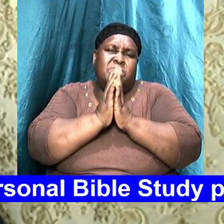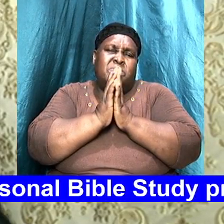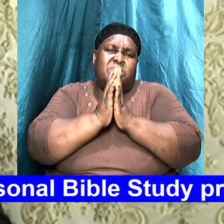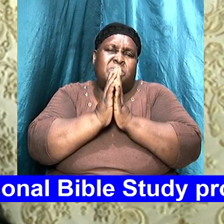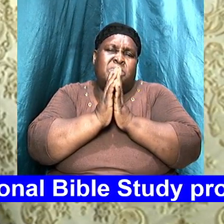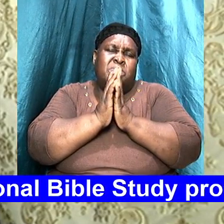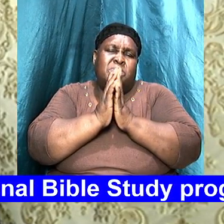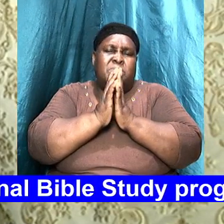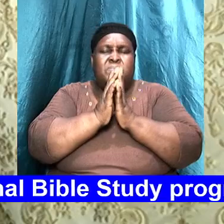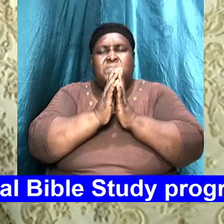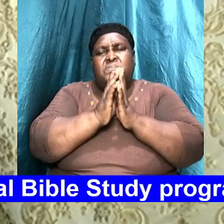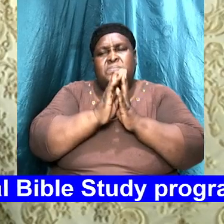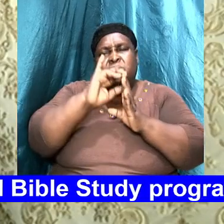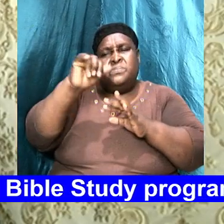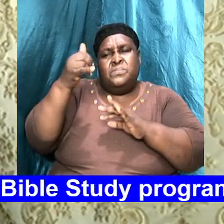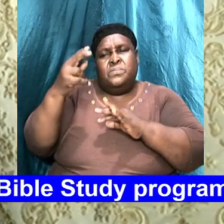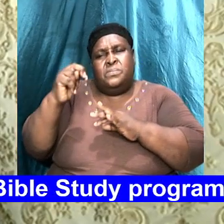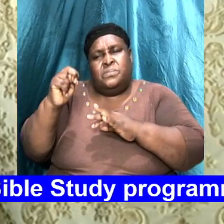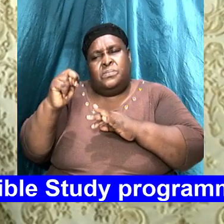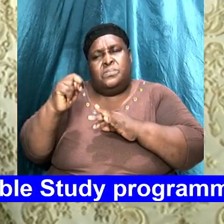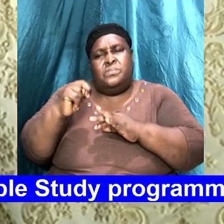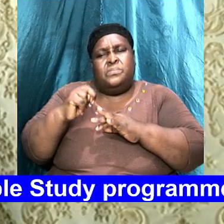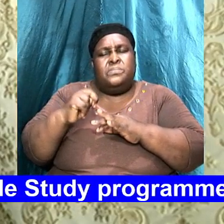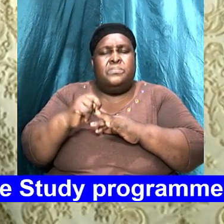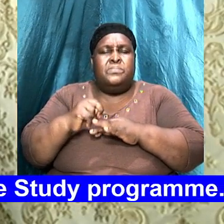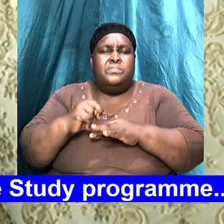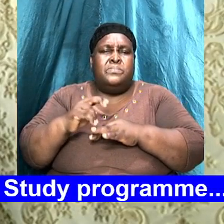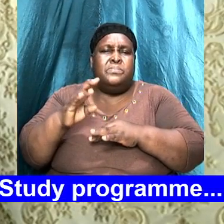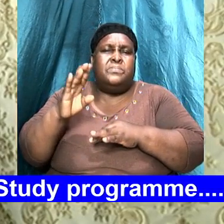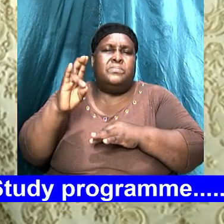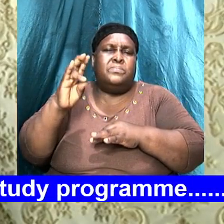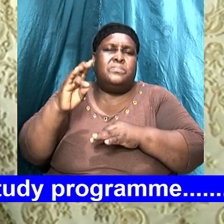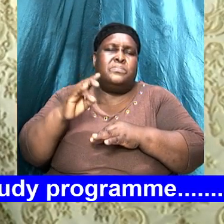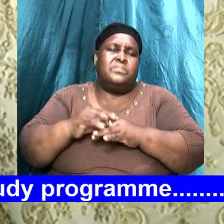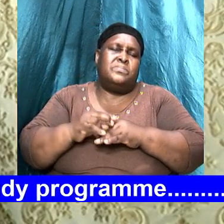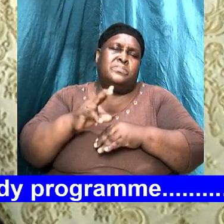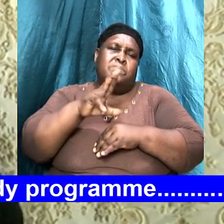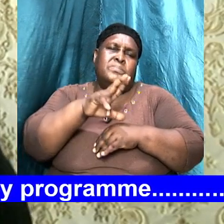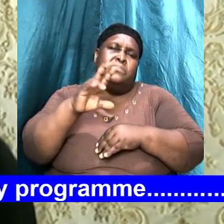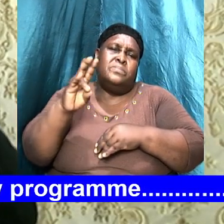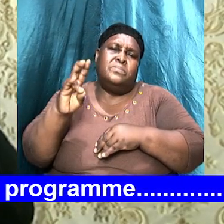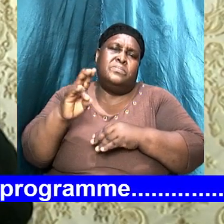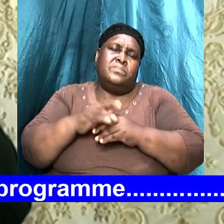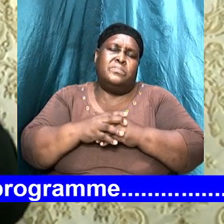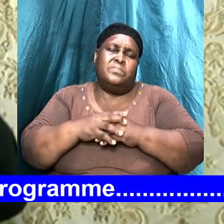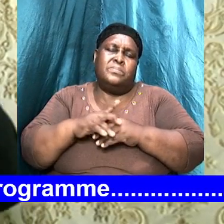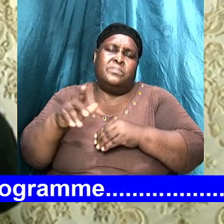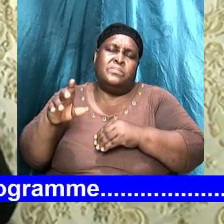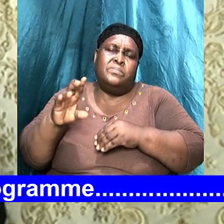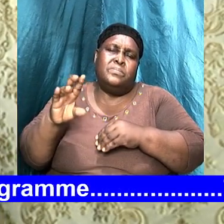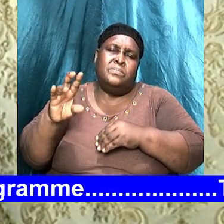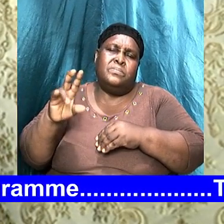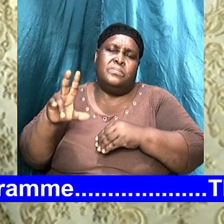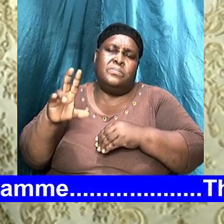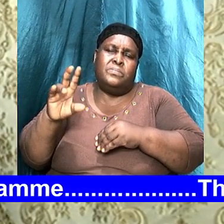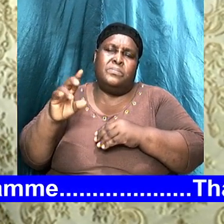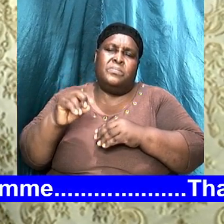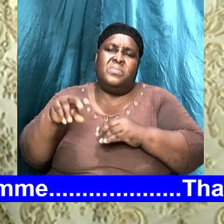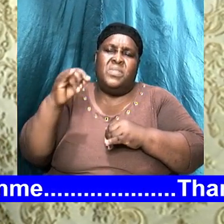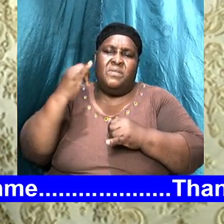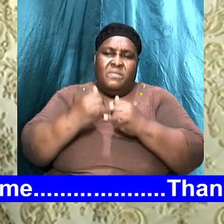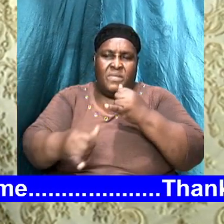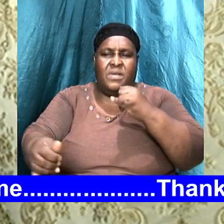Saint John 7 37 through to 39 in the last day